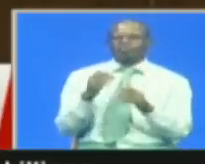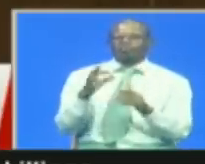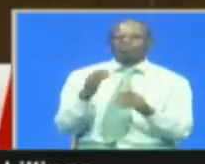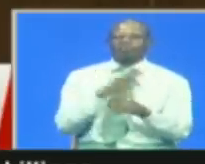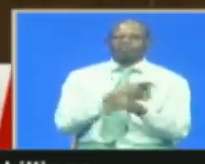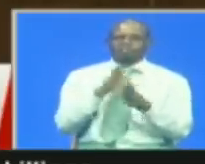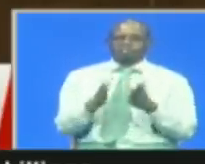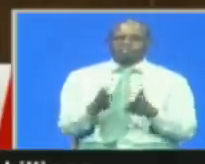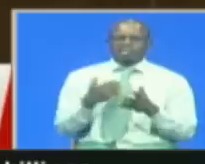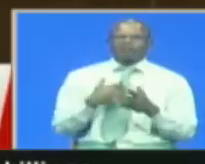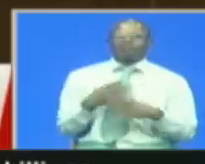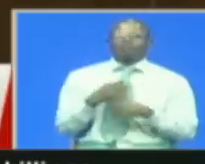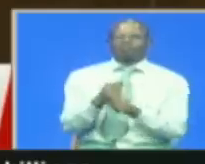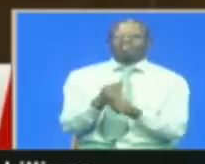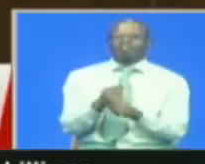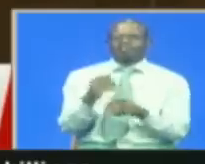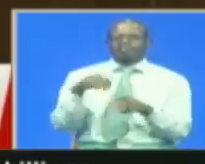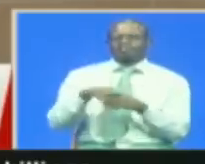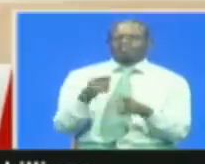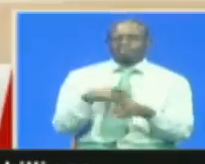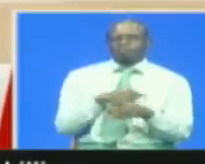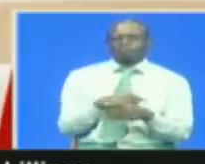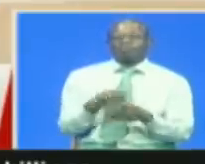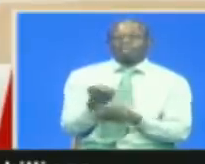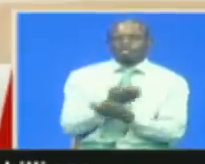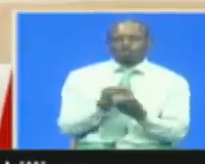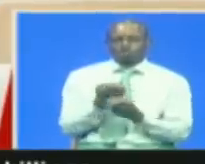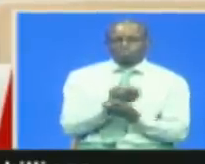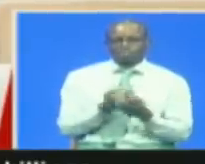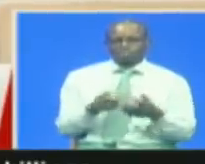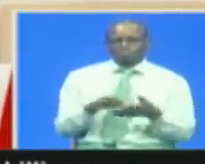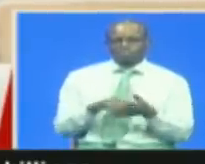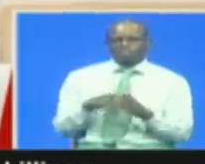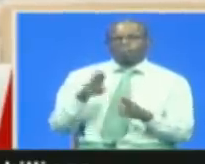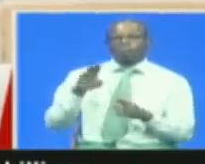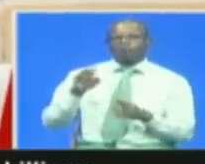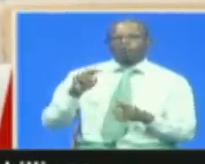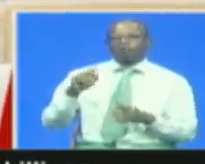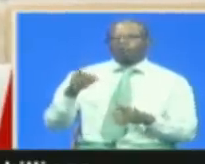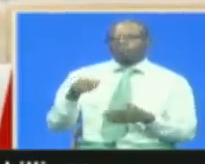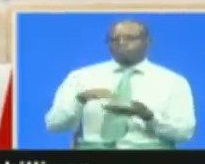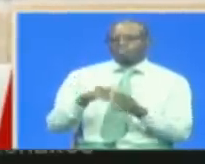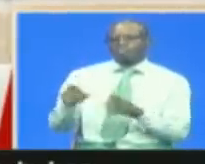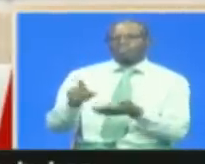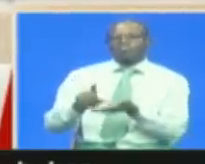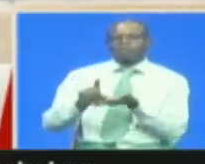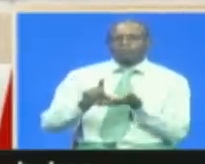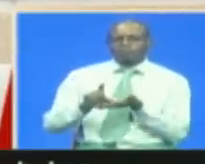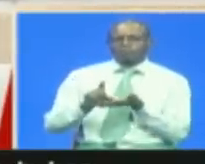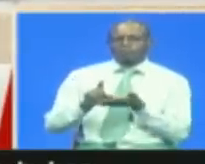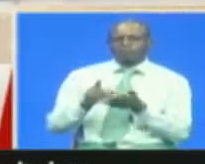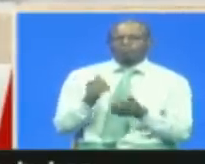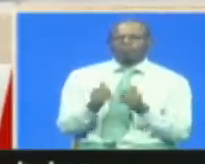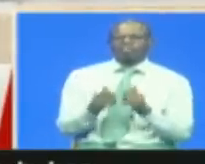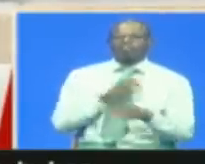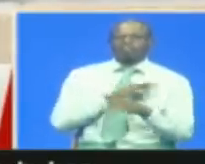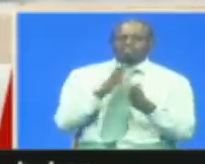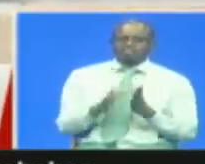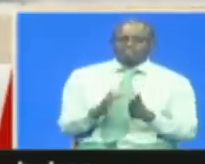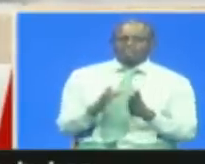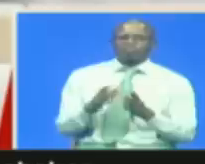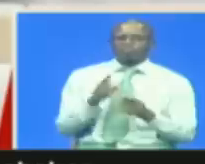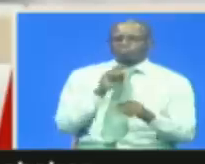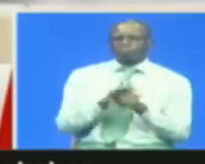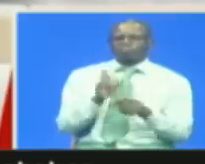having confidence in our economy. A bond is a type of debt instrument in which an investor is promised to be repaid